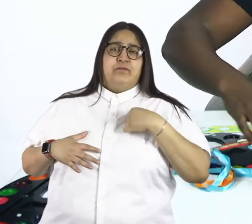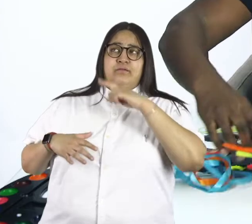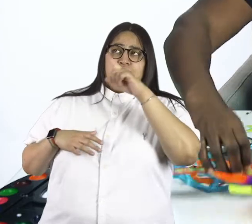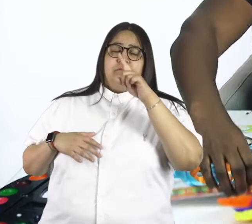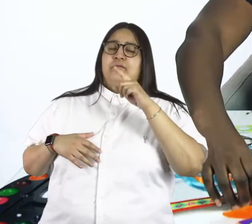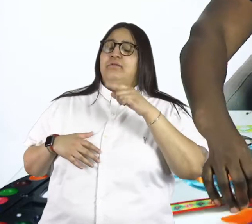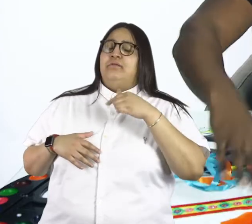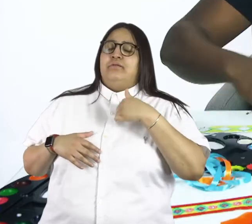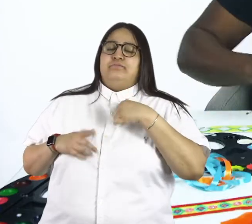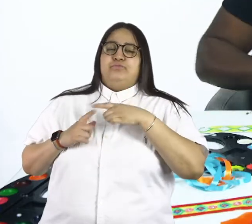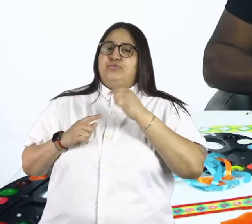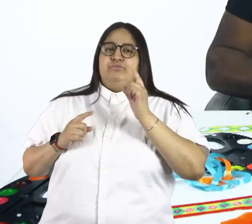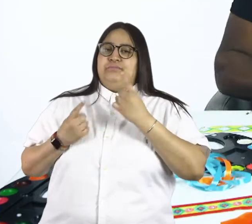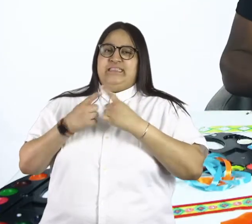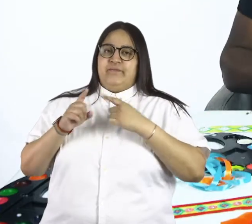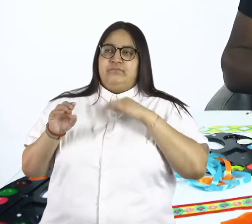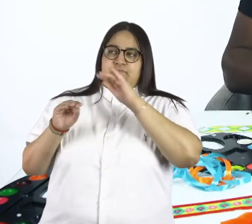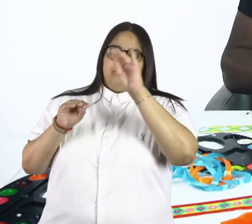anyway.